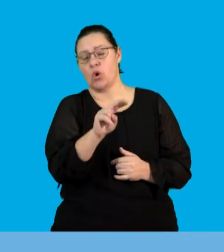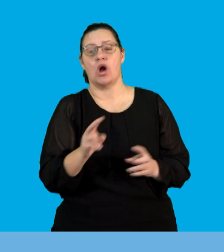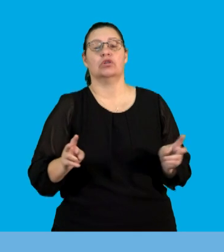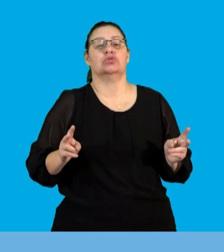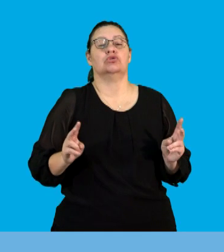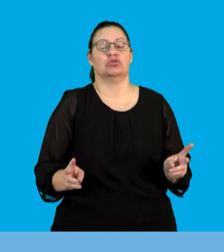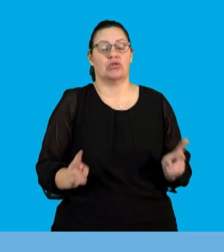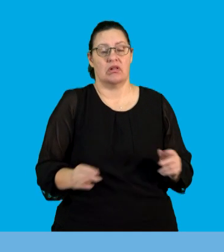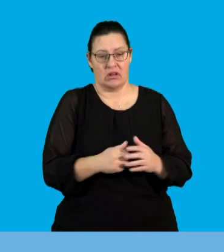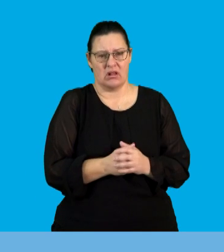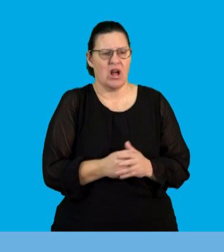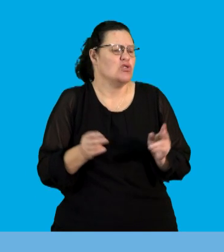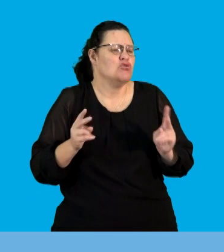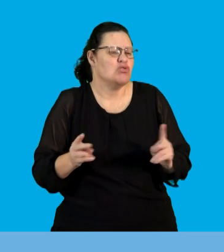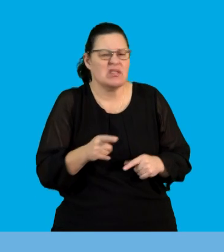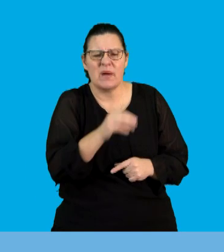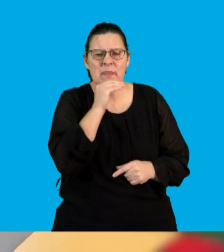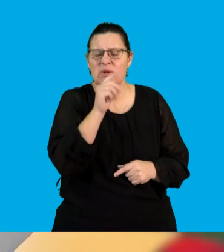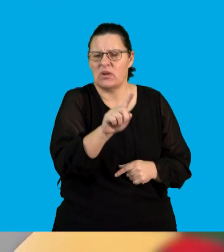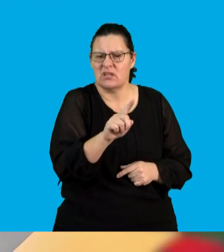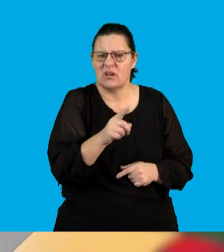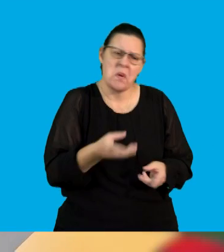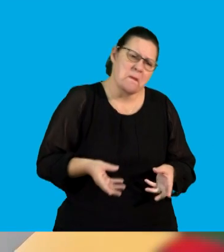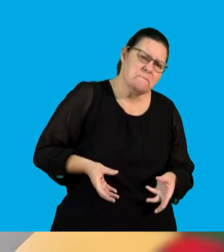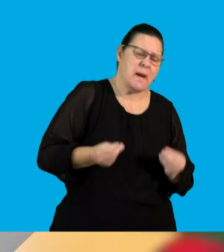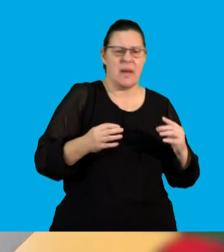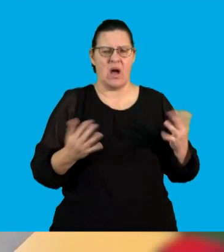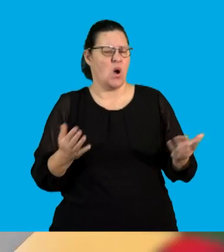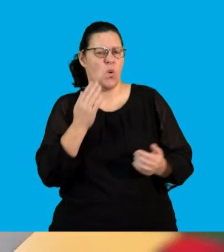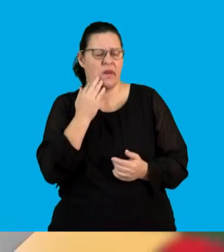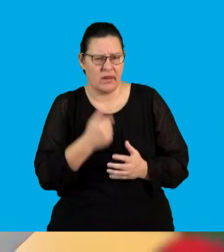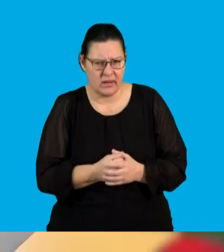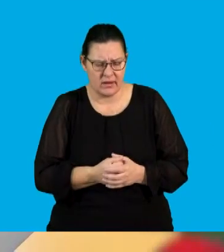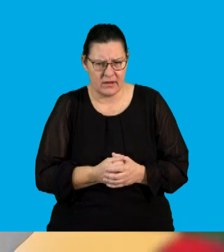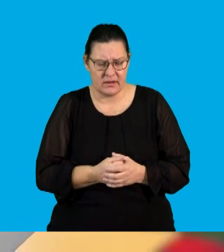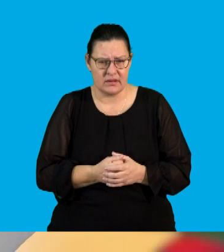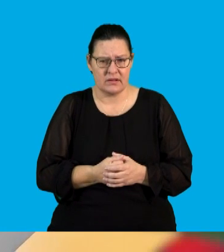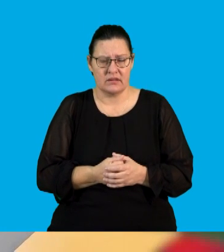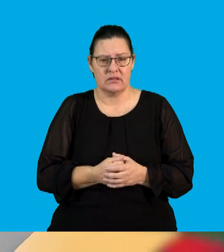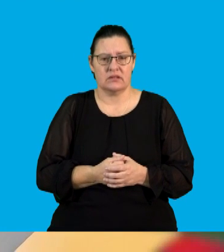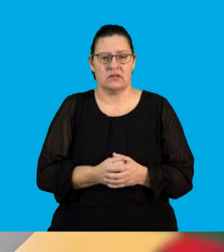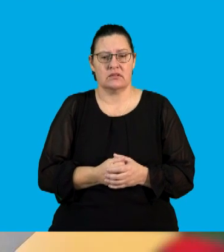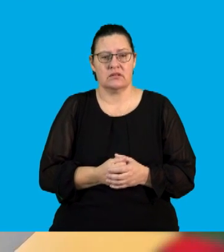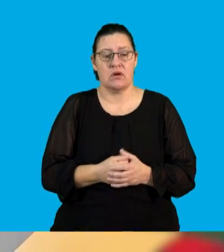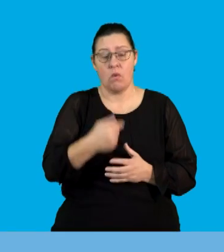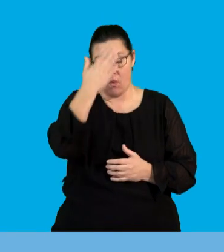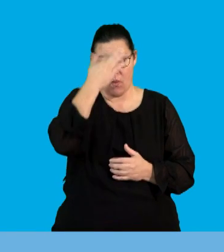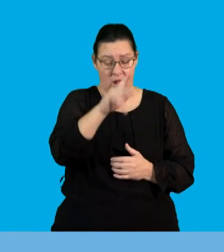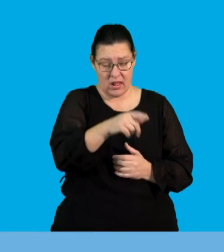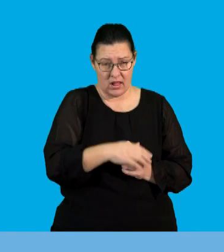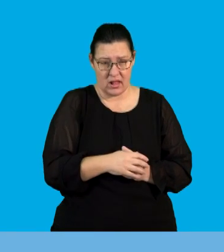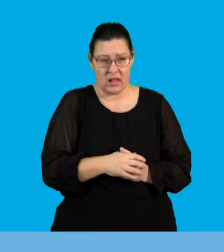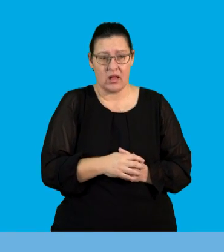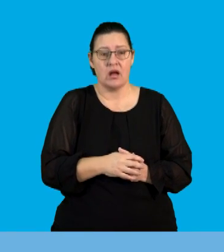looking at neutralization. And what is neutralization? When do we get neutralization? So to start, we